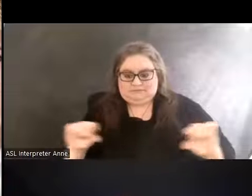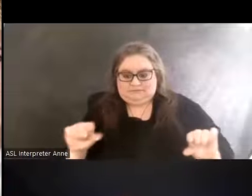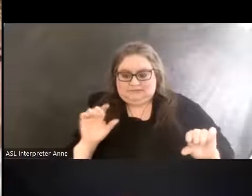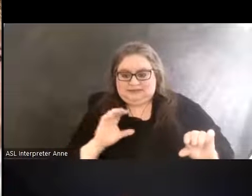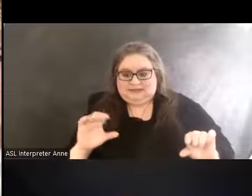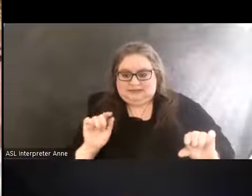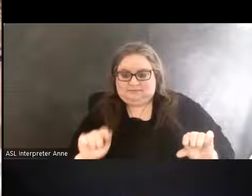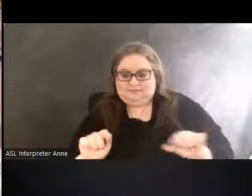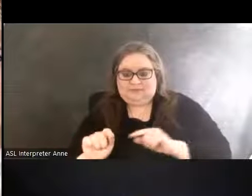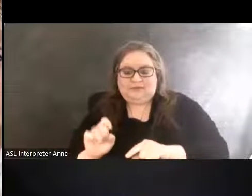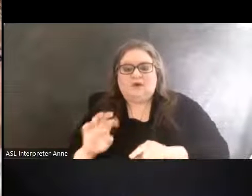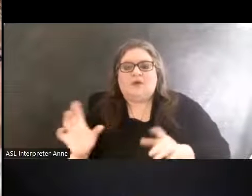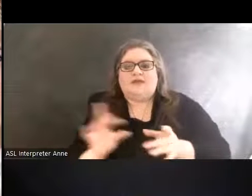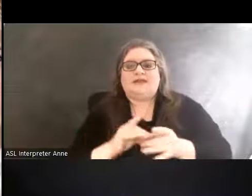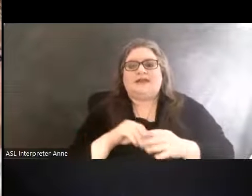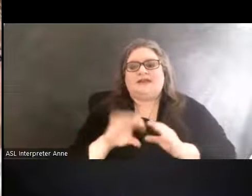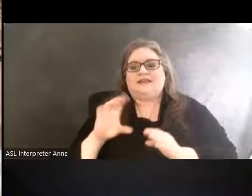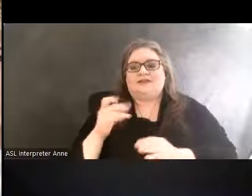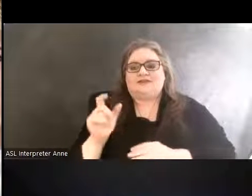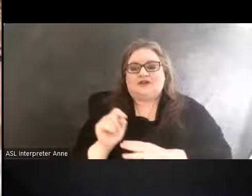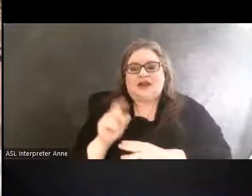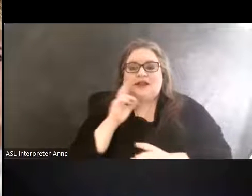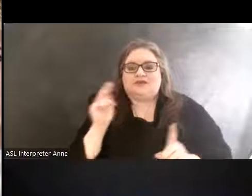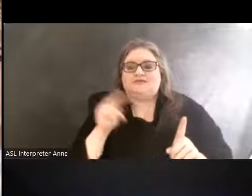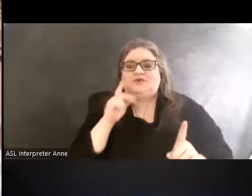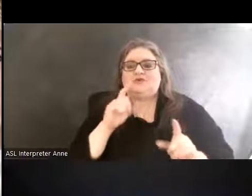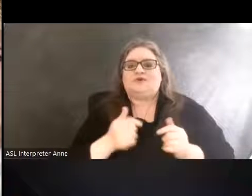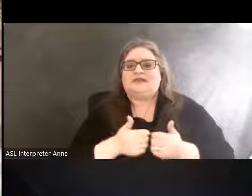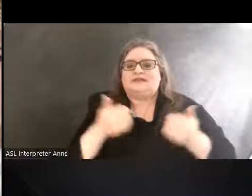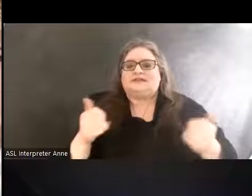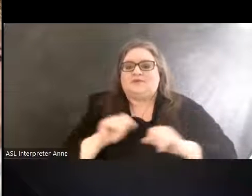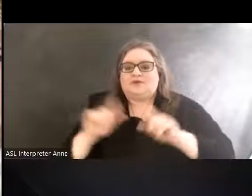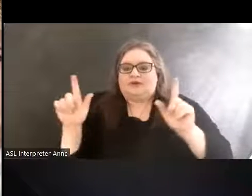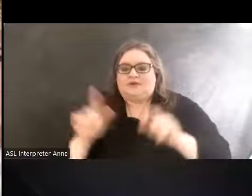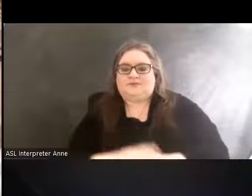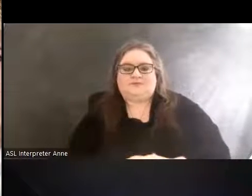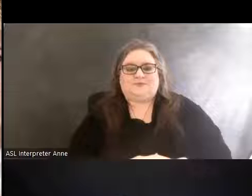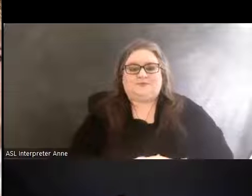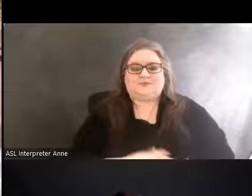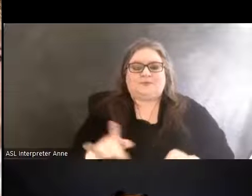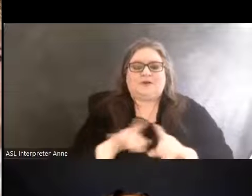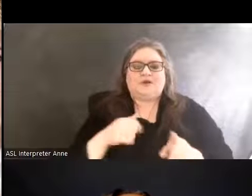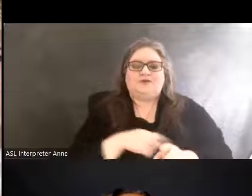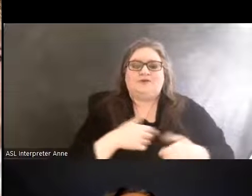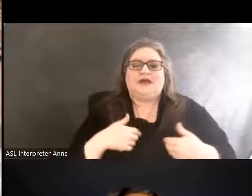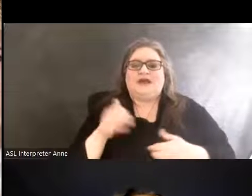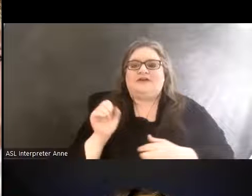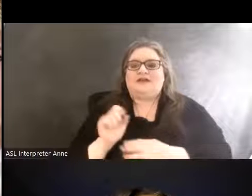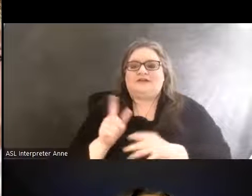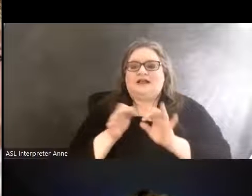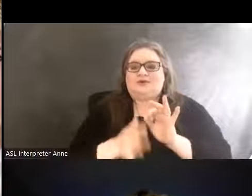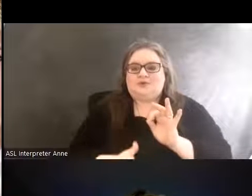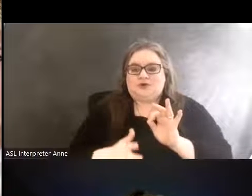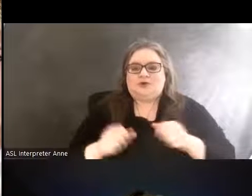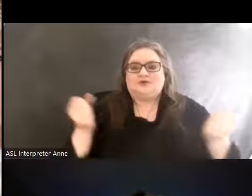or clicking the link in the chat pod to view in a separate window. We also have ASL